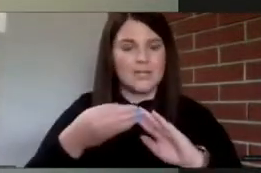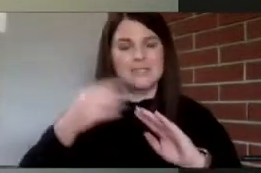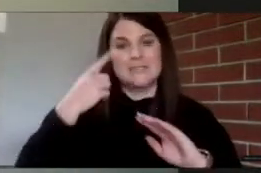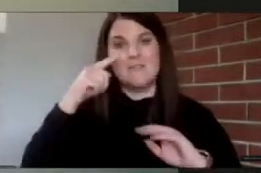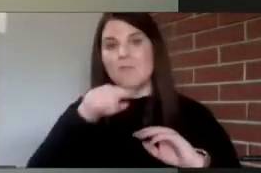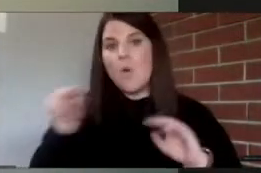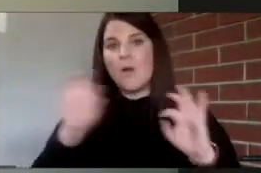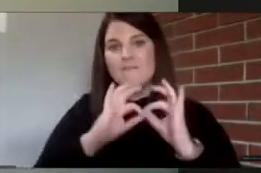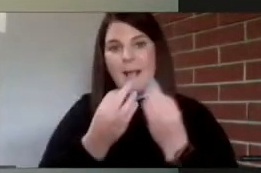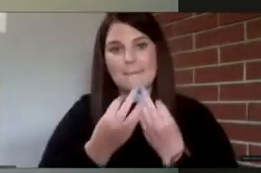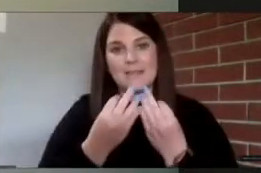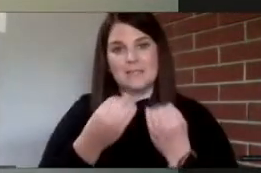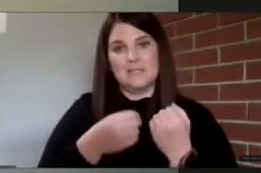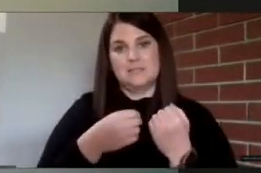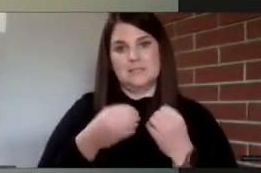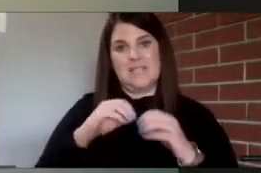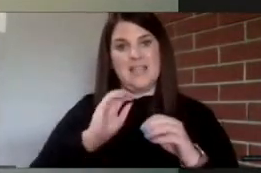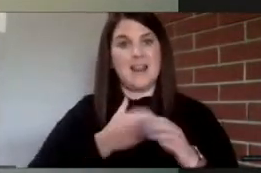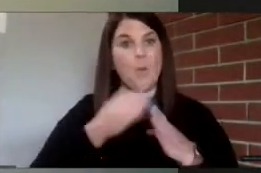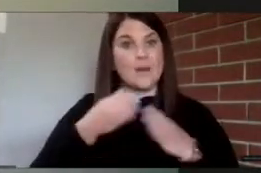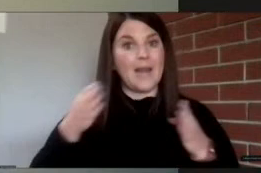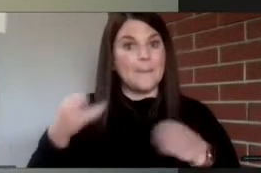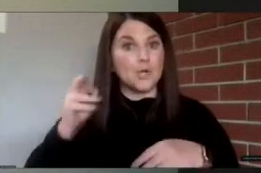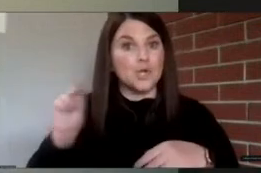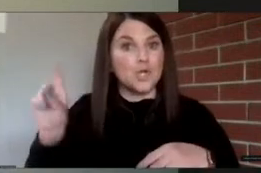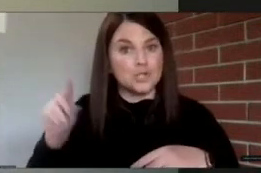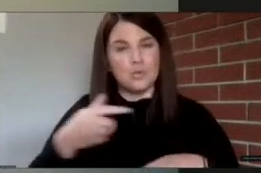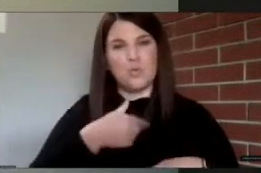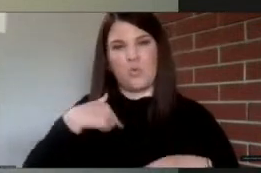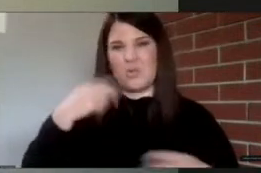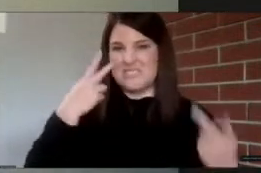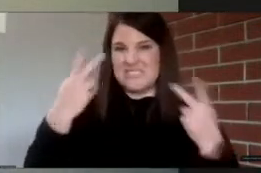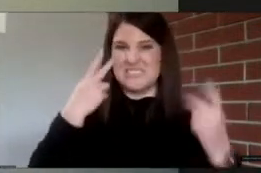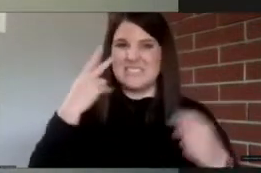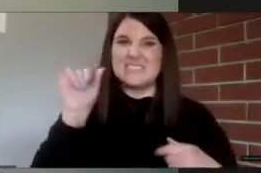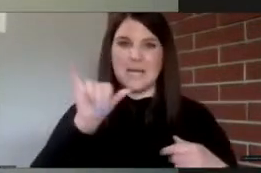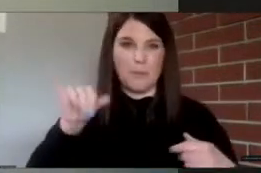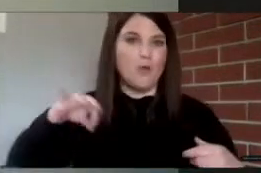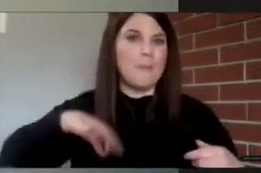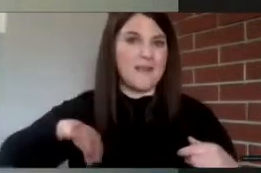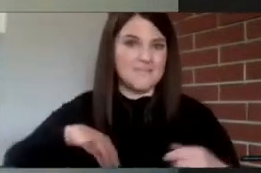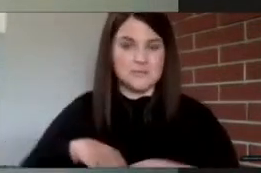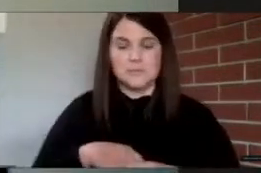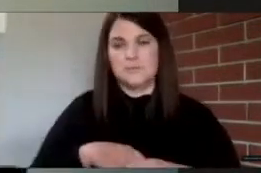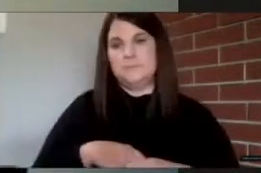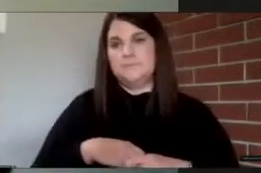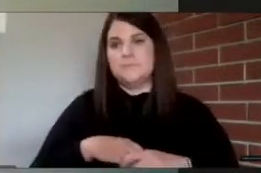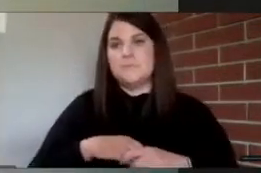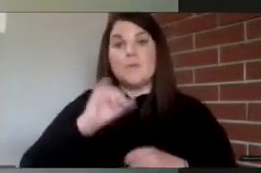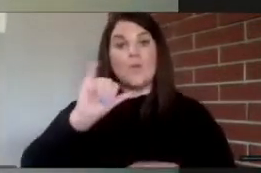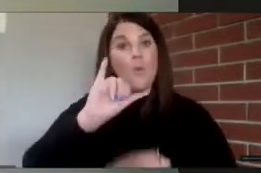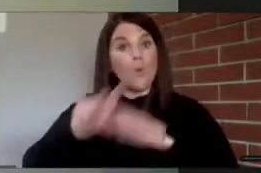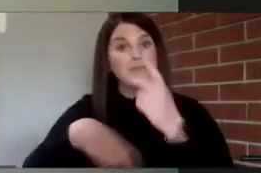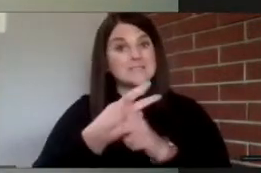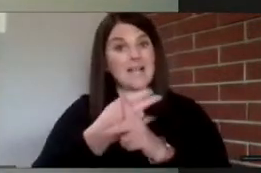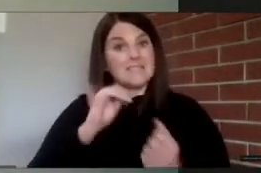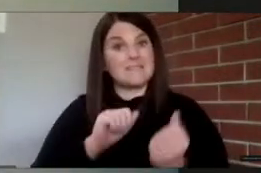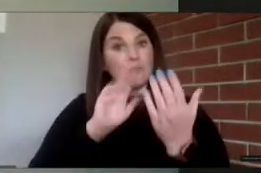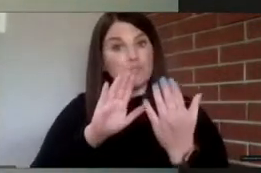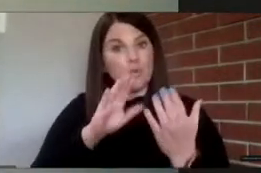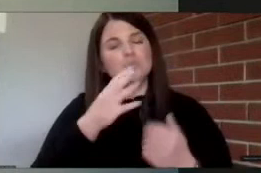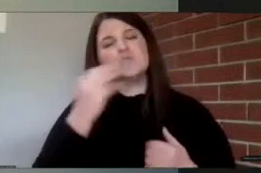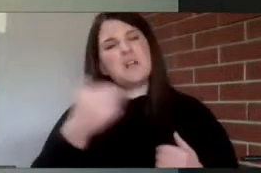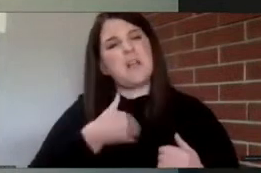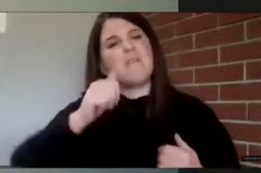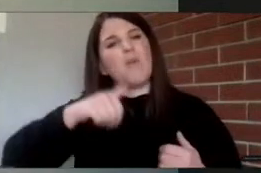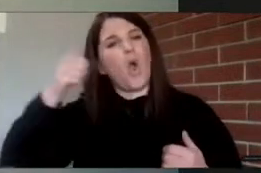families across our neighborhoods. And we are seeing similar benefits. These types of approaches, and there are others that have